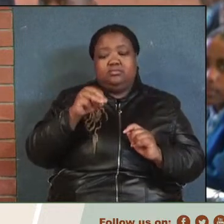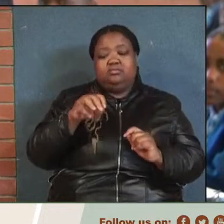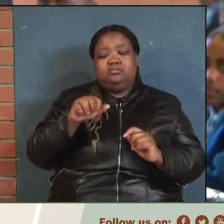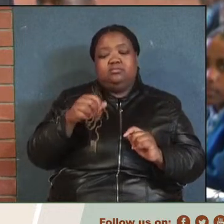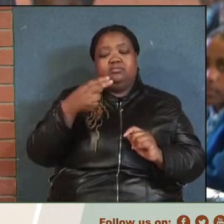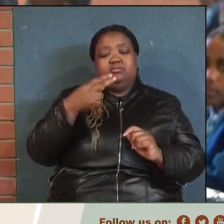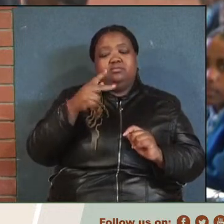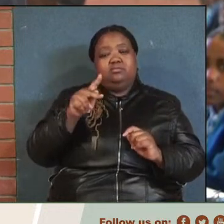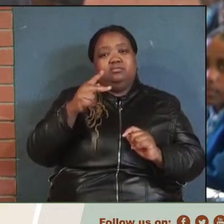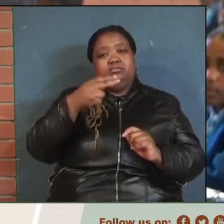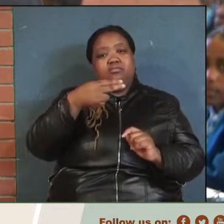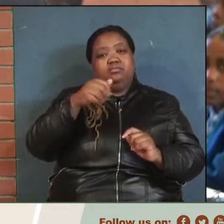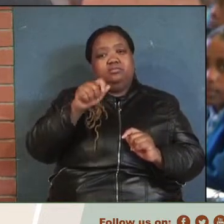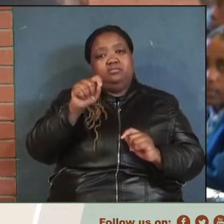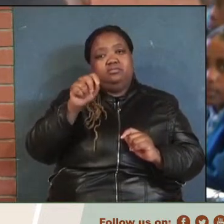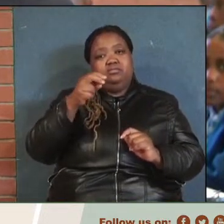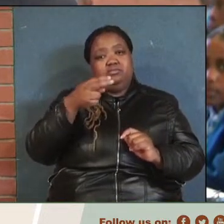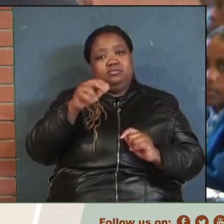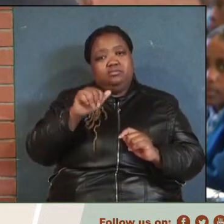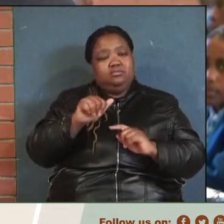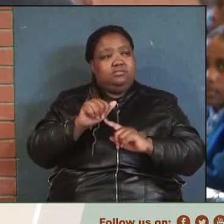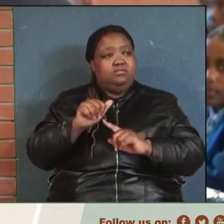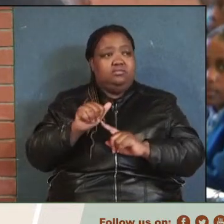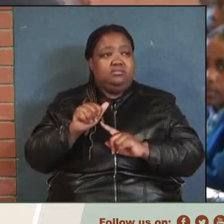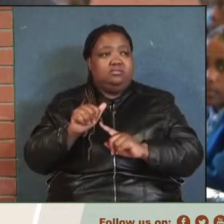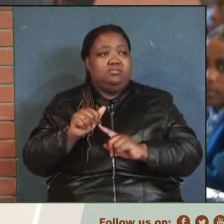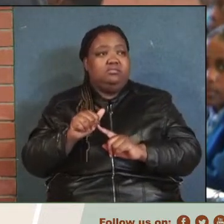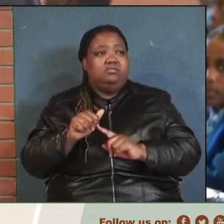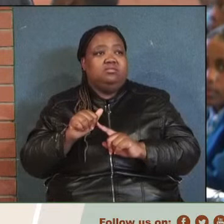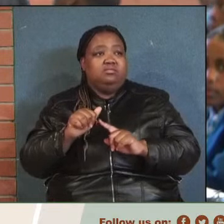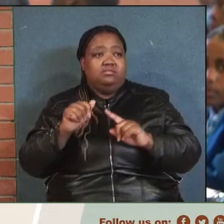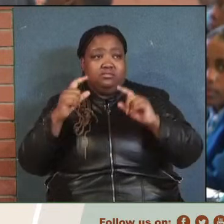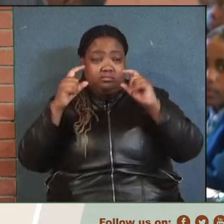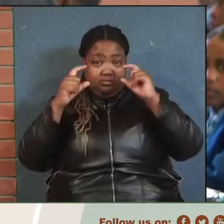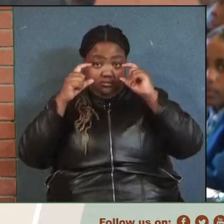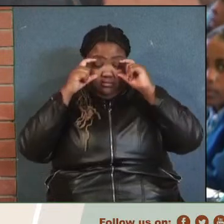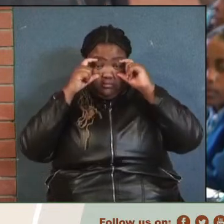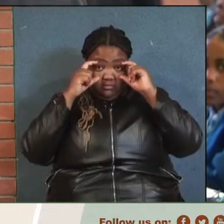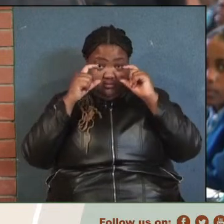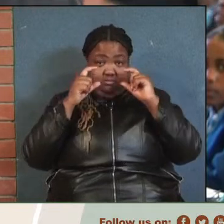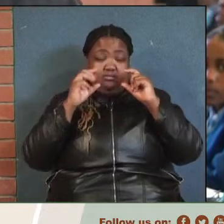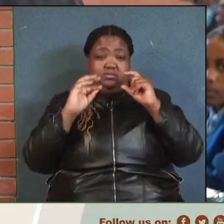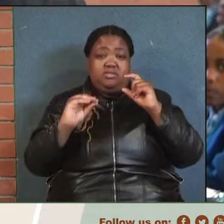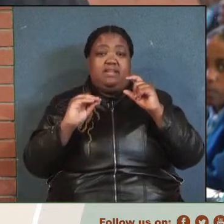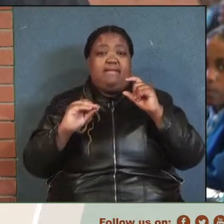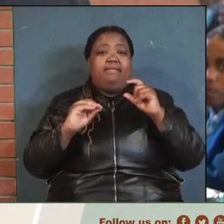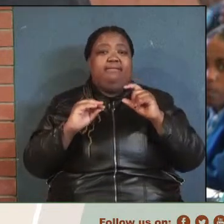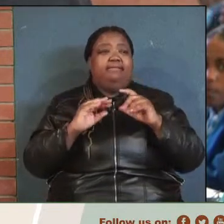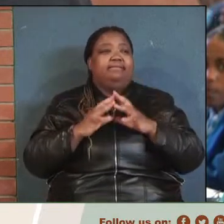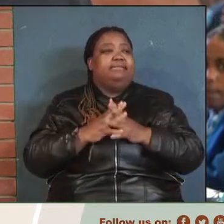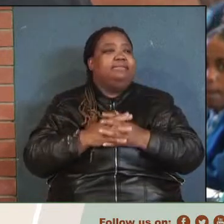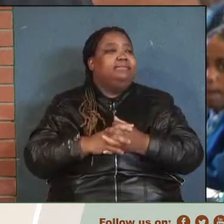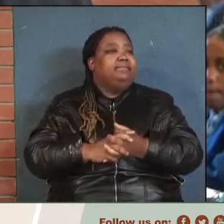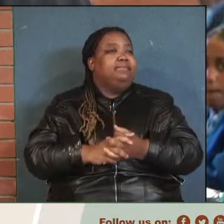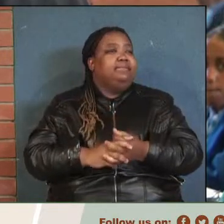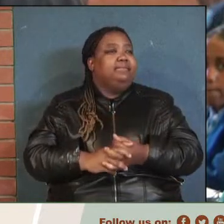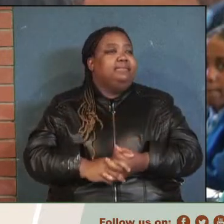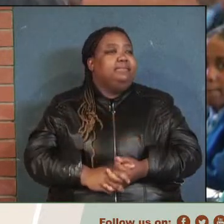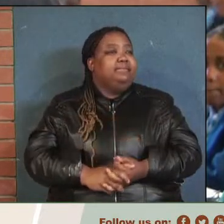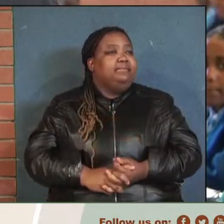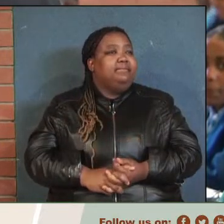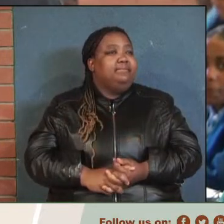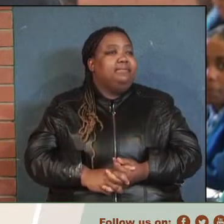Honorable over there in the transparent glasses, and the color is